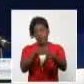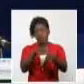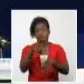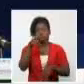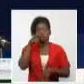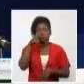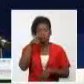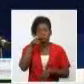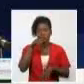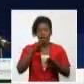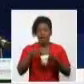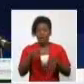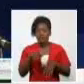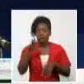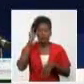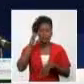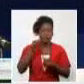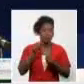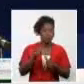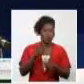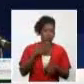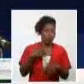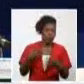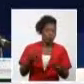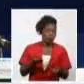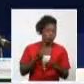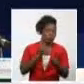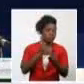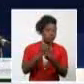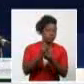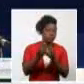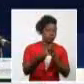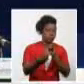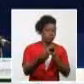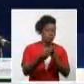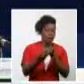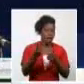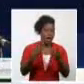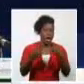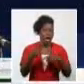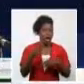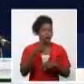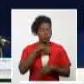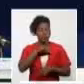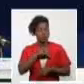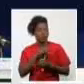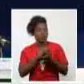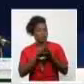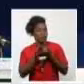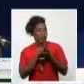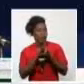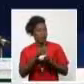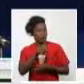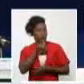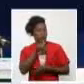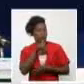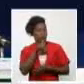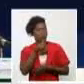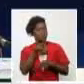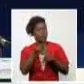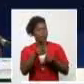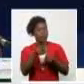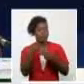COVID-19. Hence, the importance of surveillance, the admission, which at times is not well understood by people